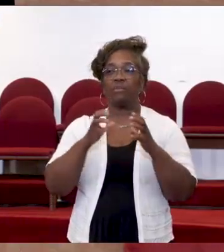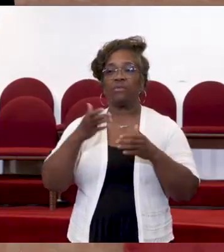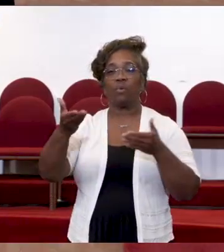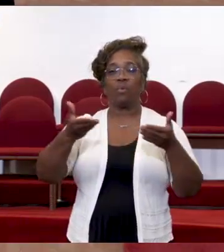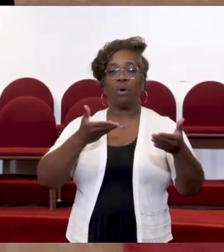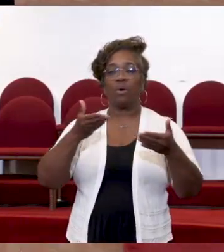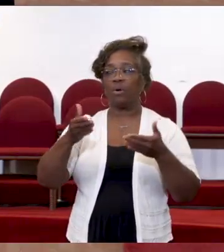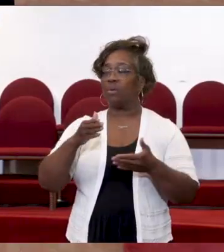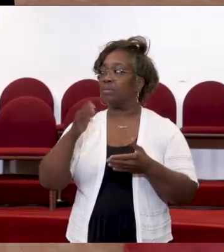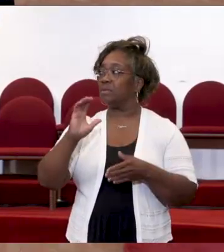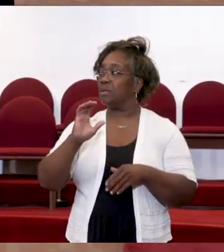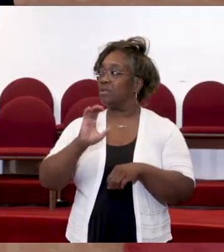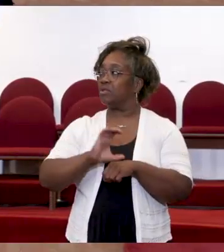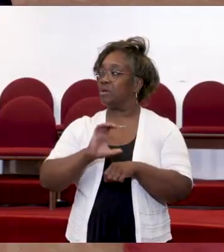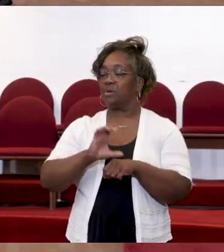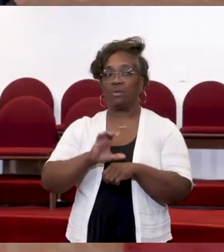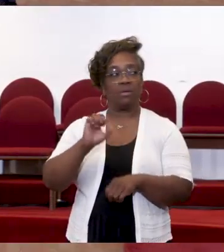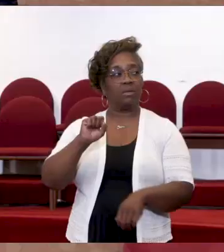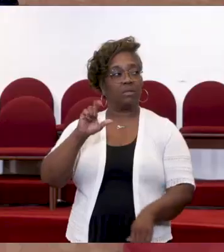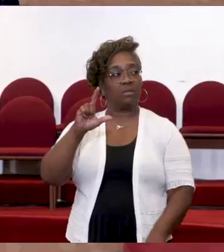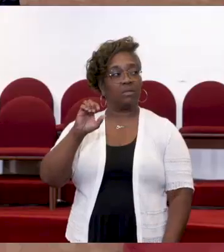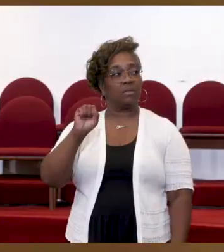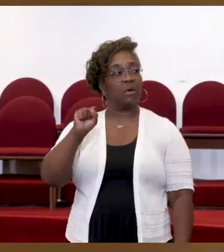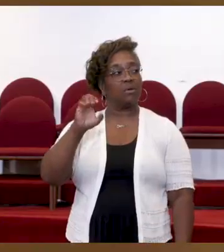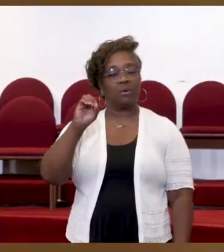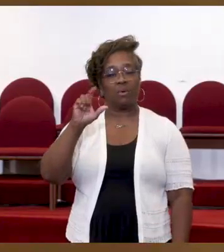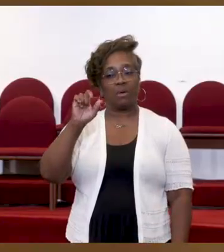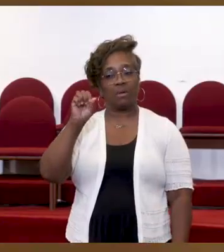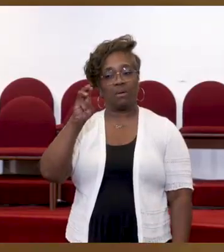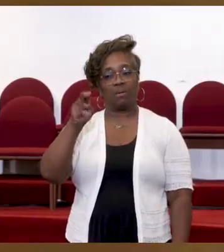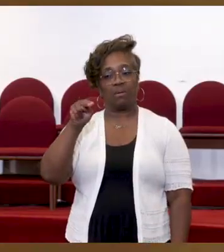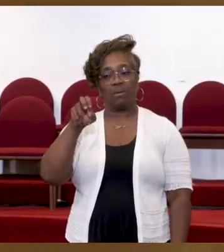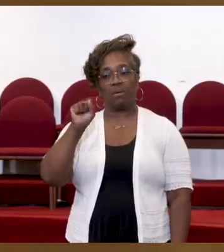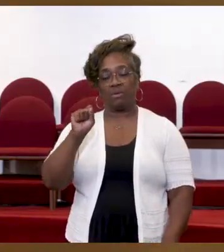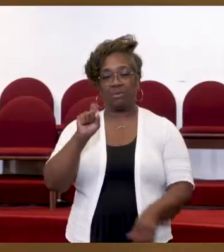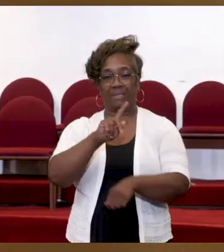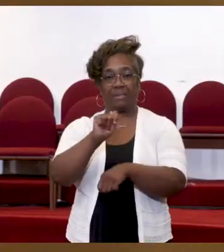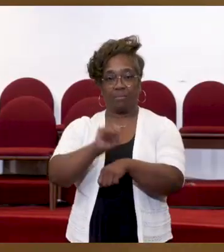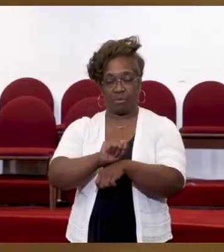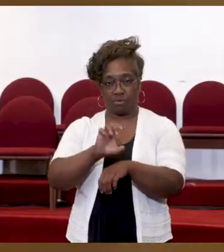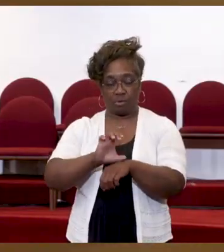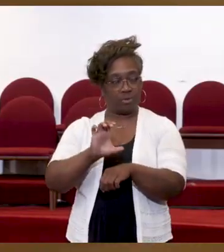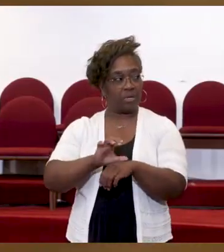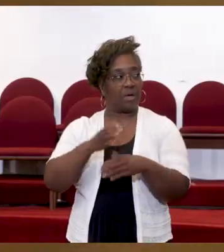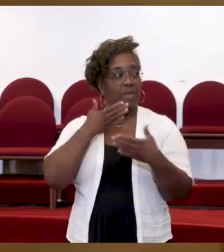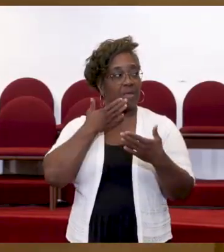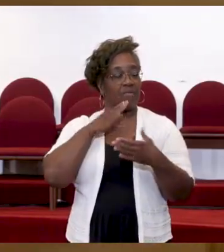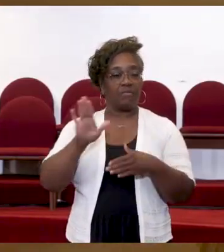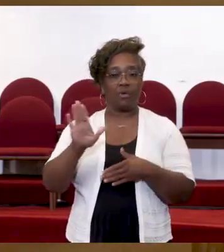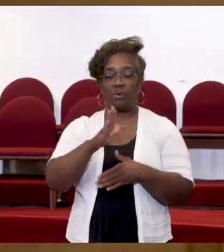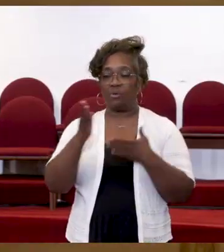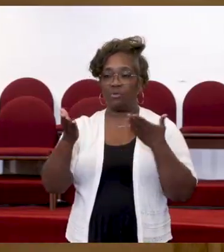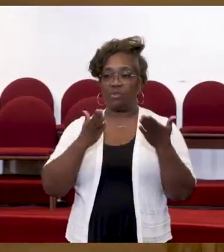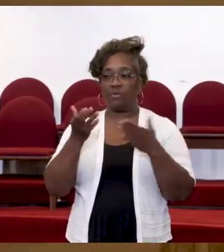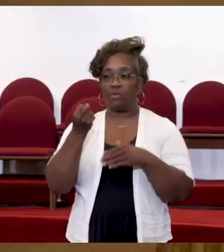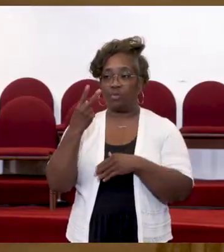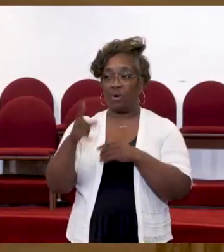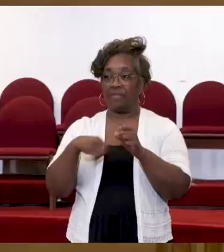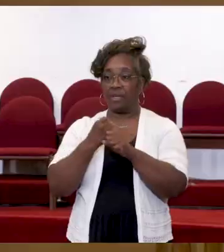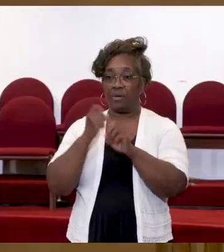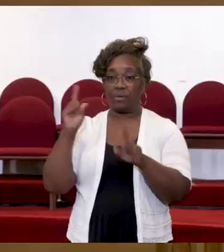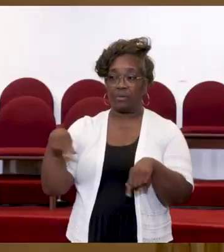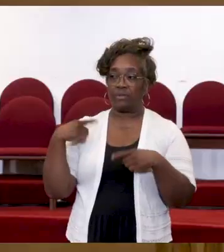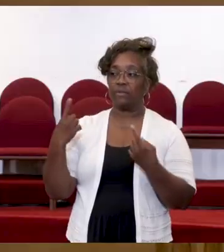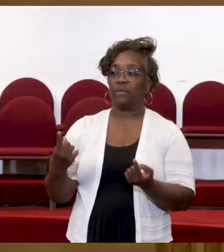Solomon's Temple Church, proud church here in District 3. Thank you, Mayor, for your service over these 12 years,